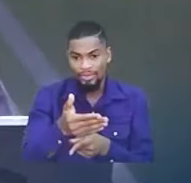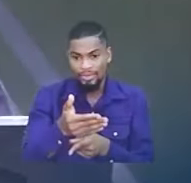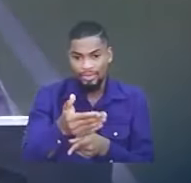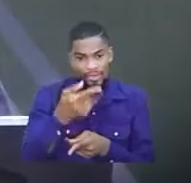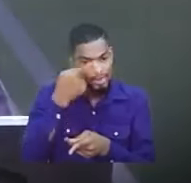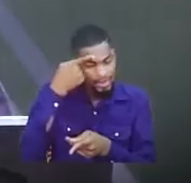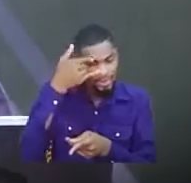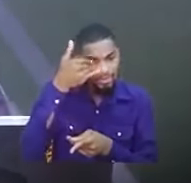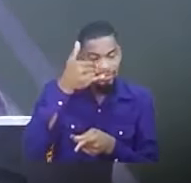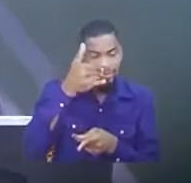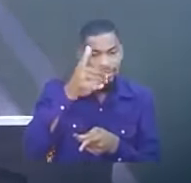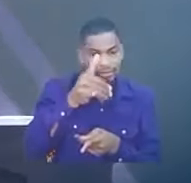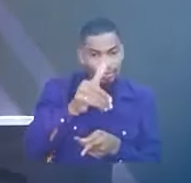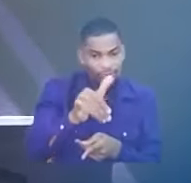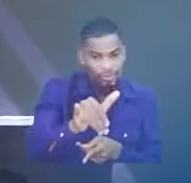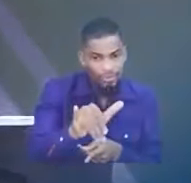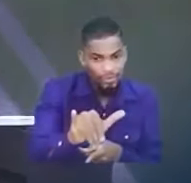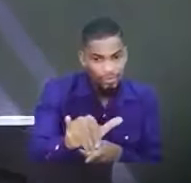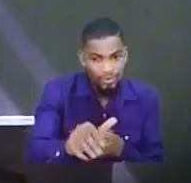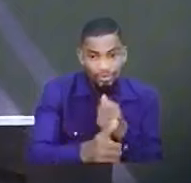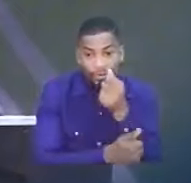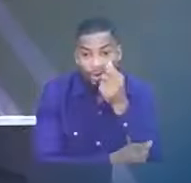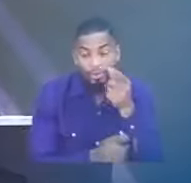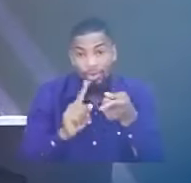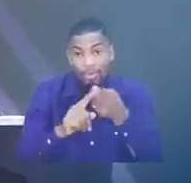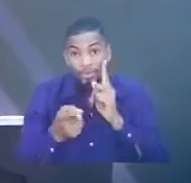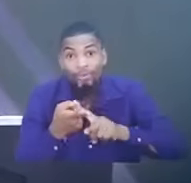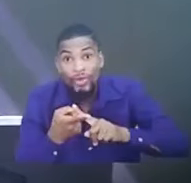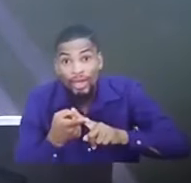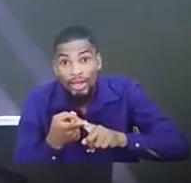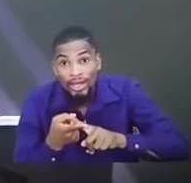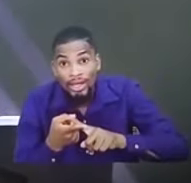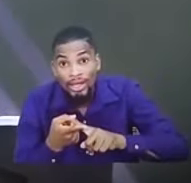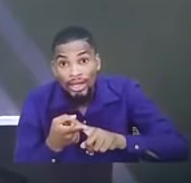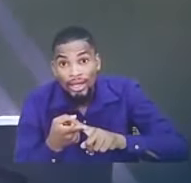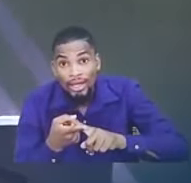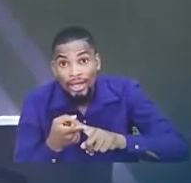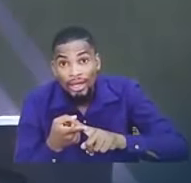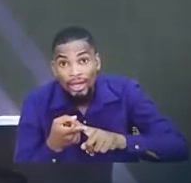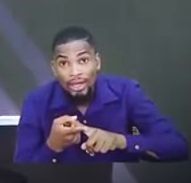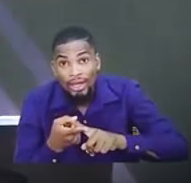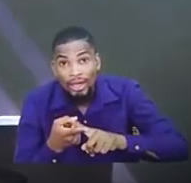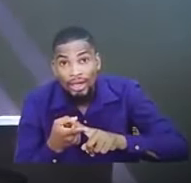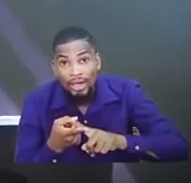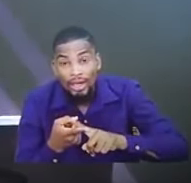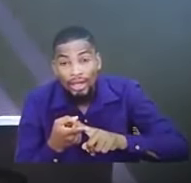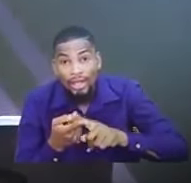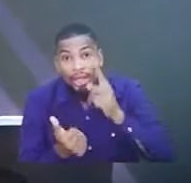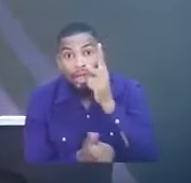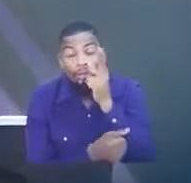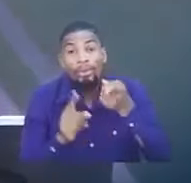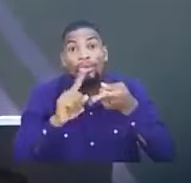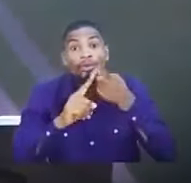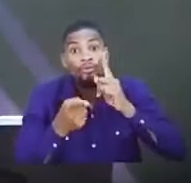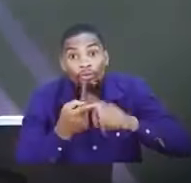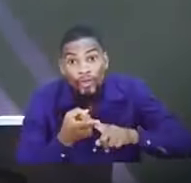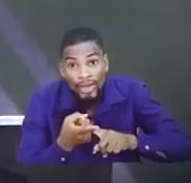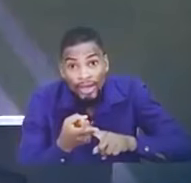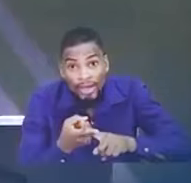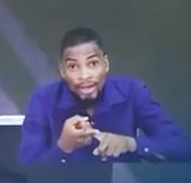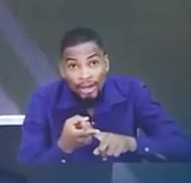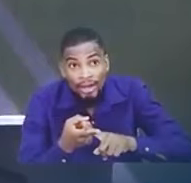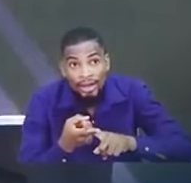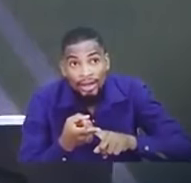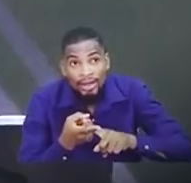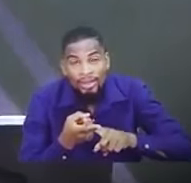to the descendants of Abraham, your friend? To Abraham, your what? Your friend. God